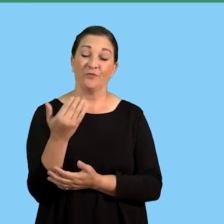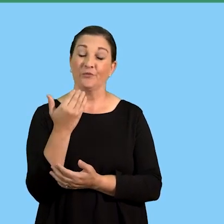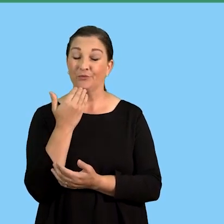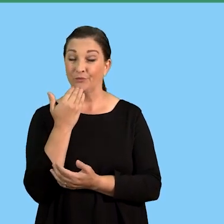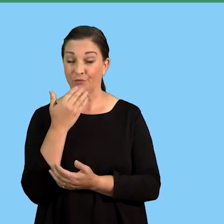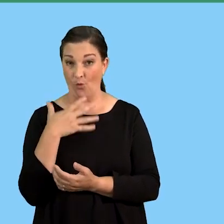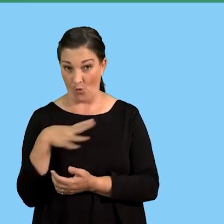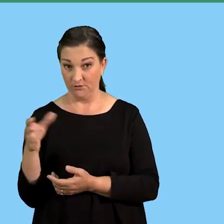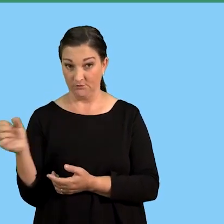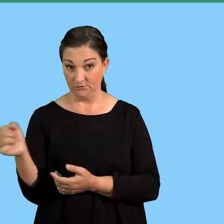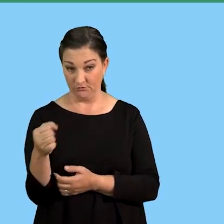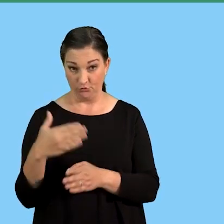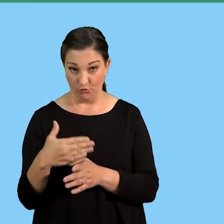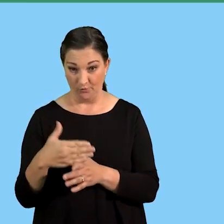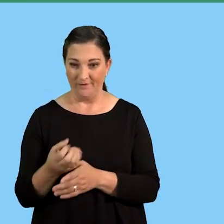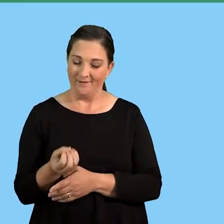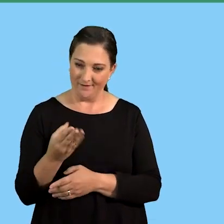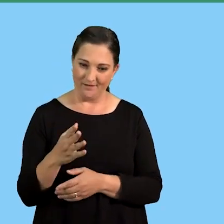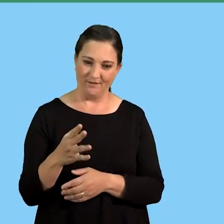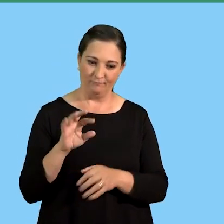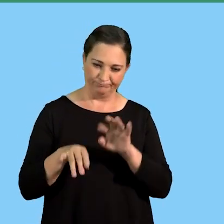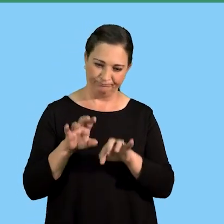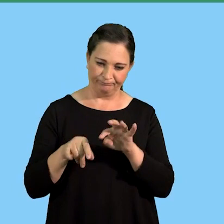to the selected candidate. So after